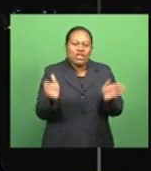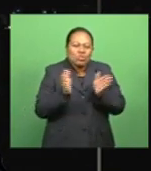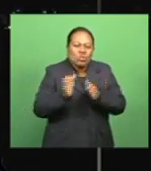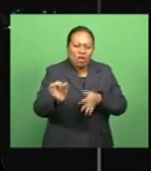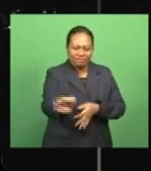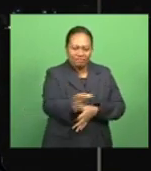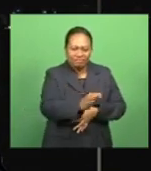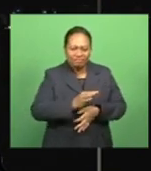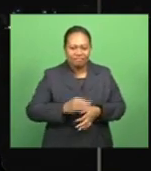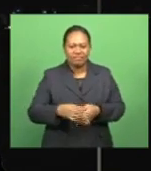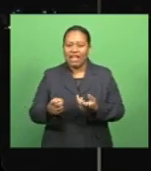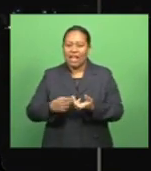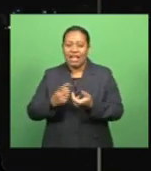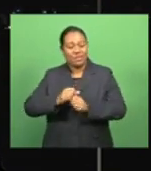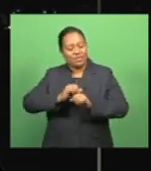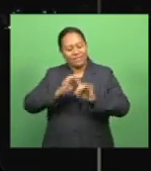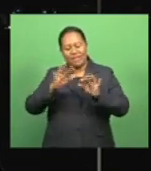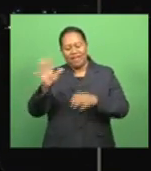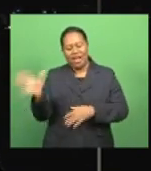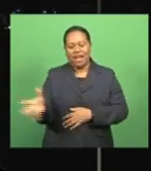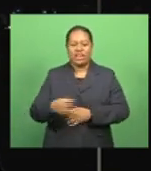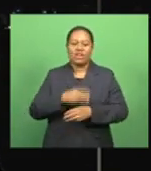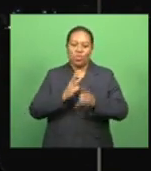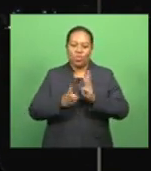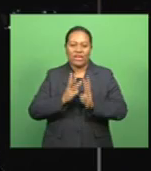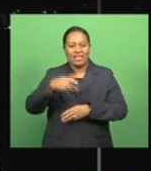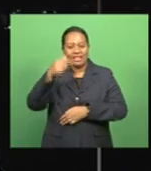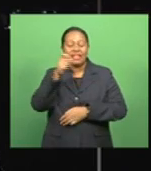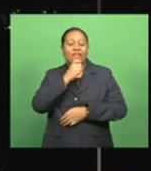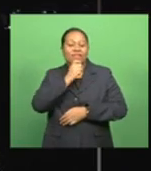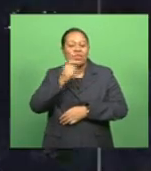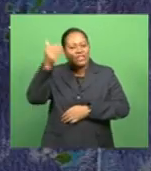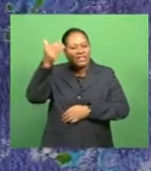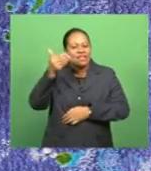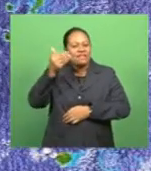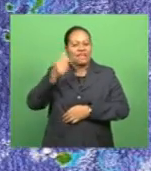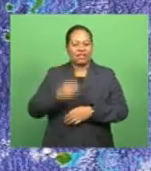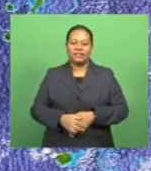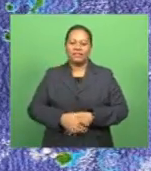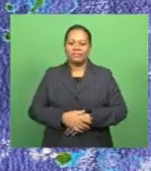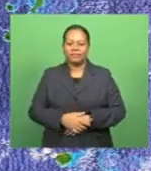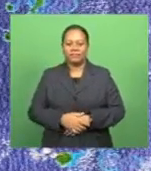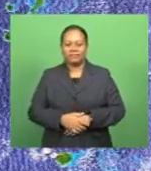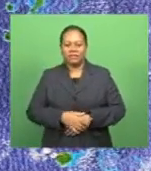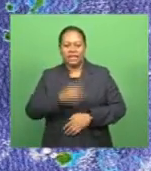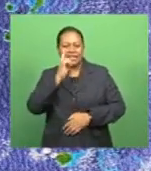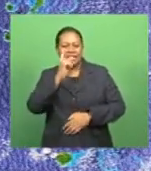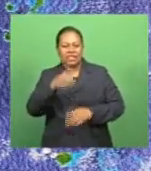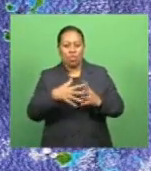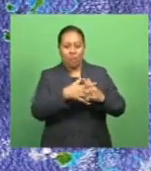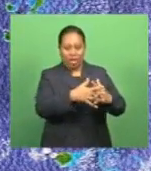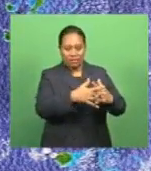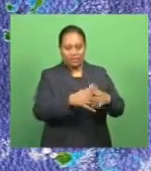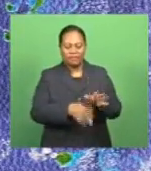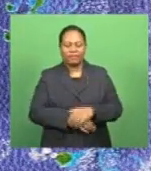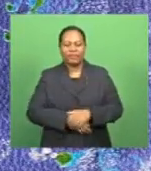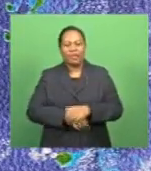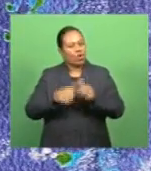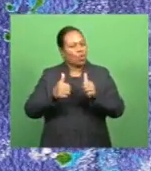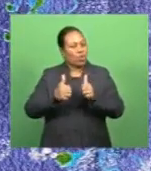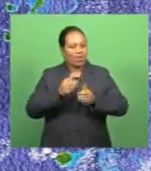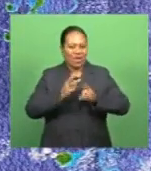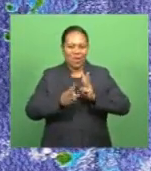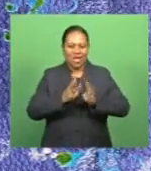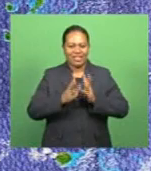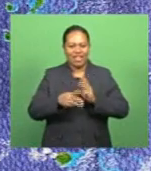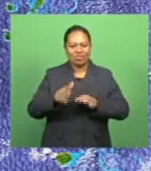islands. Elsewhere it was fine apart from isolated afternoon or evening showers. Looking to the west, good weather prevailed over